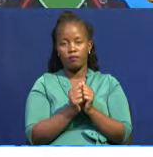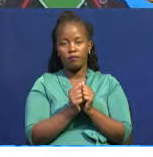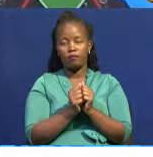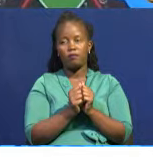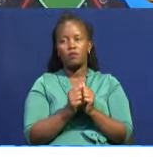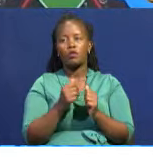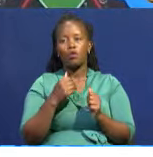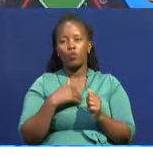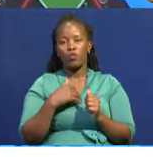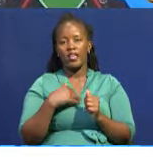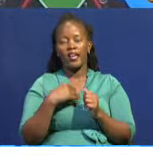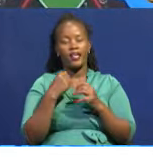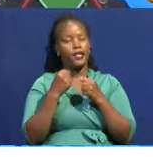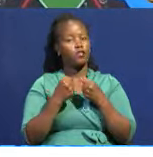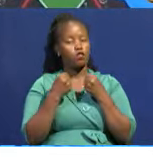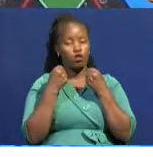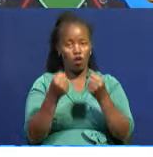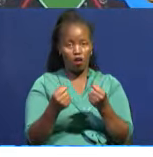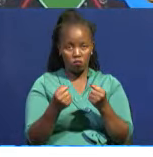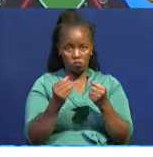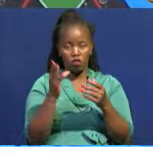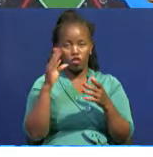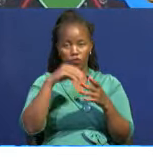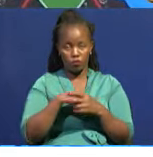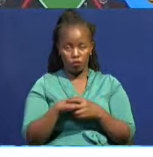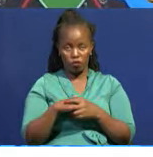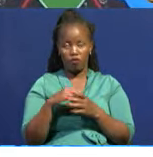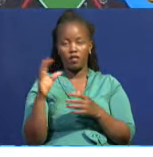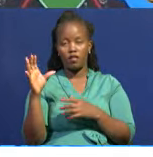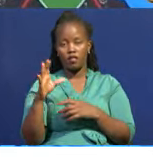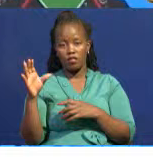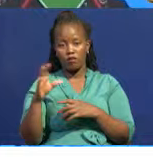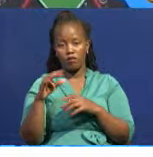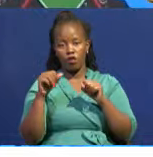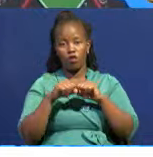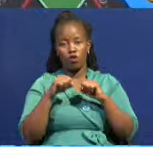there's a very strong input from the civil society.